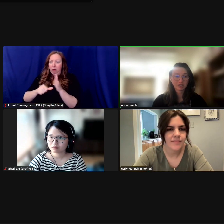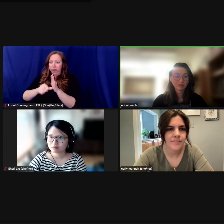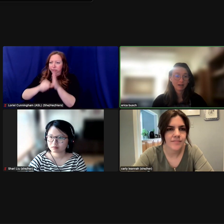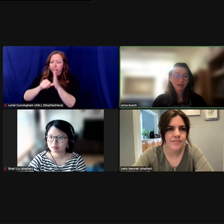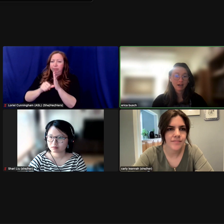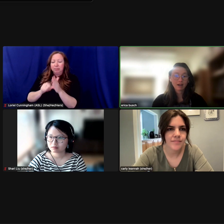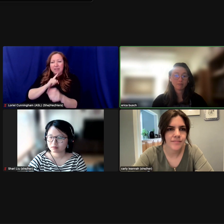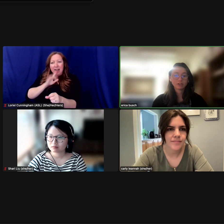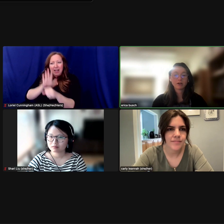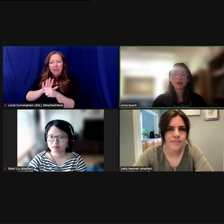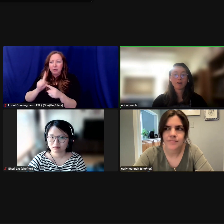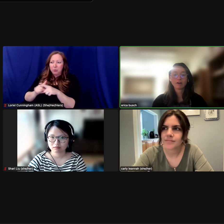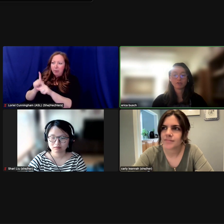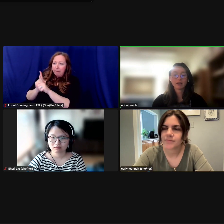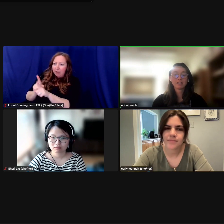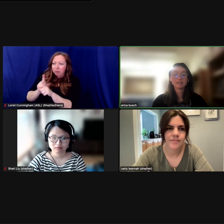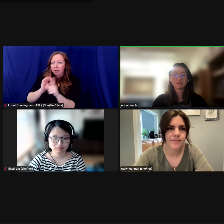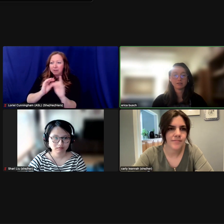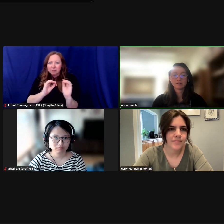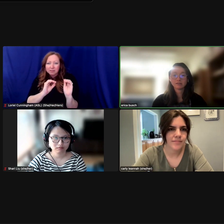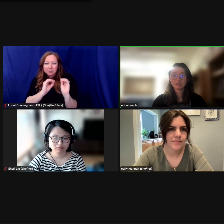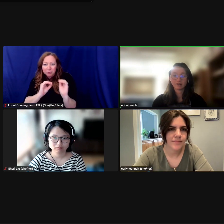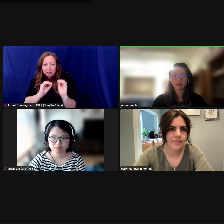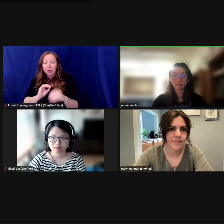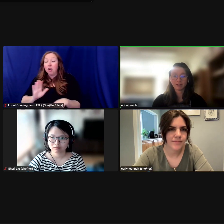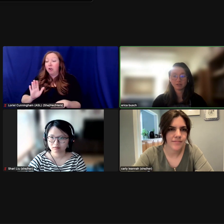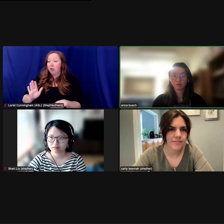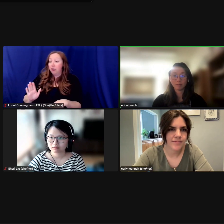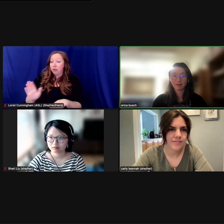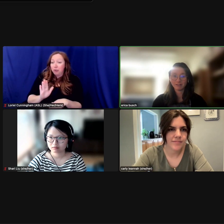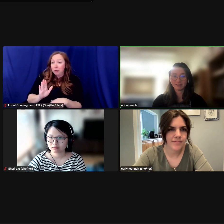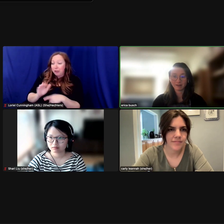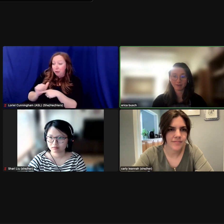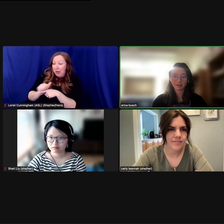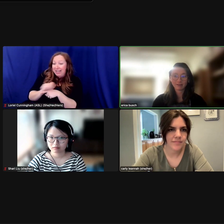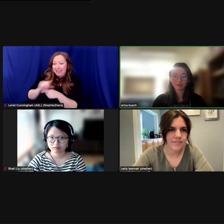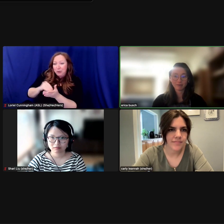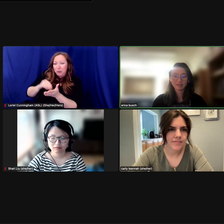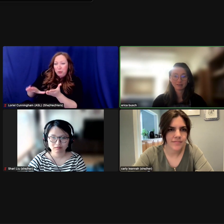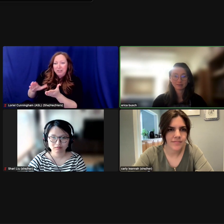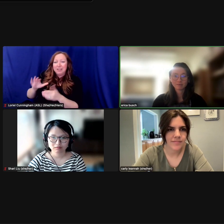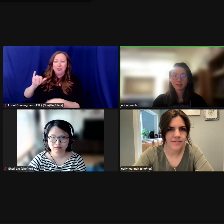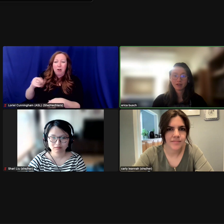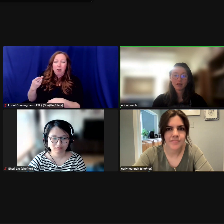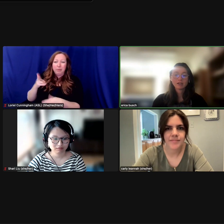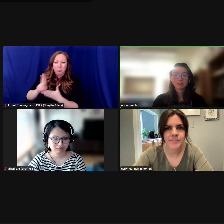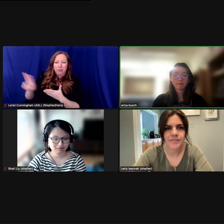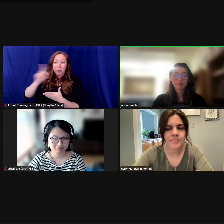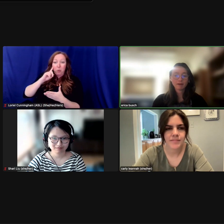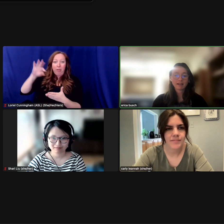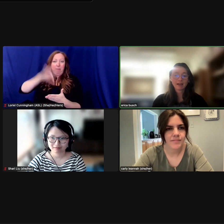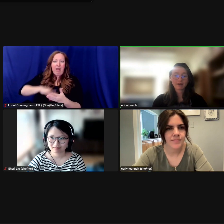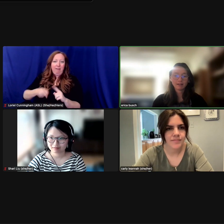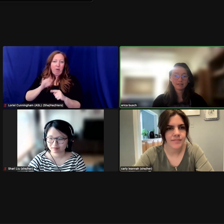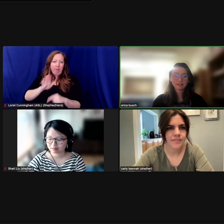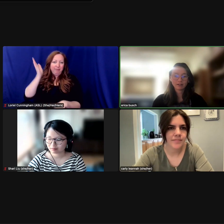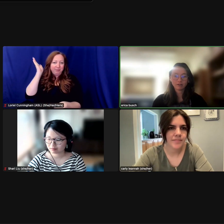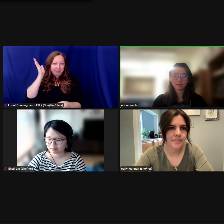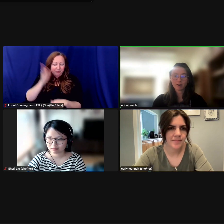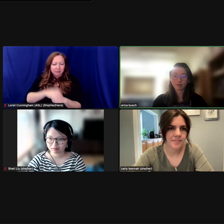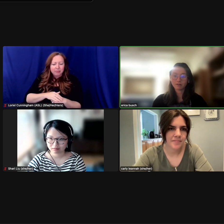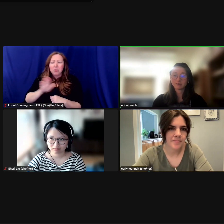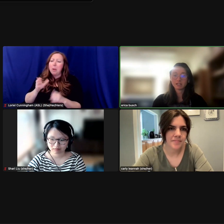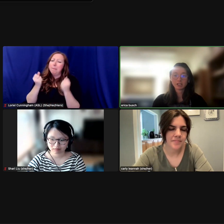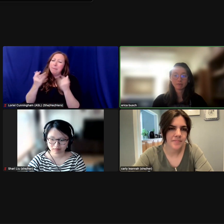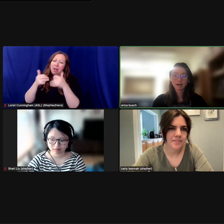and teaching, and I'm sure her trainees and students at Johns Hopkins will benefit significantly from this. Some of her many accolades